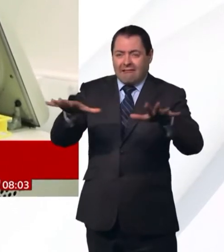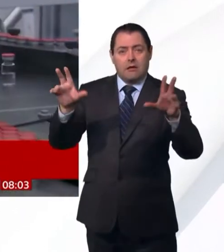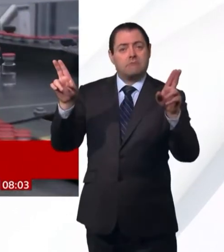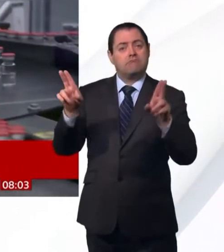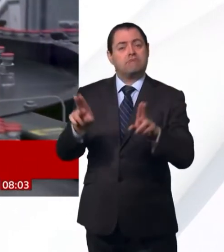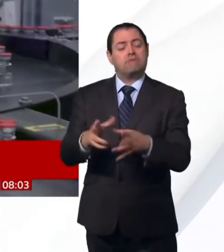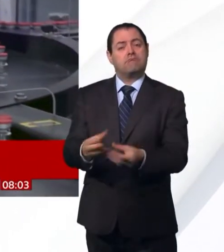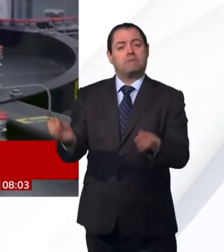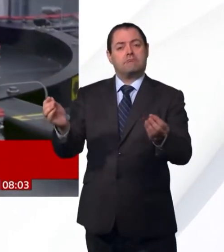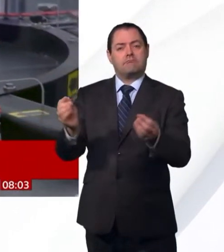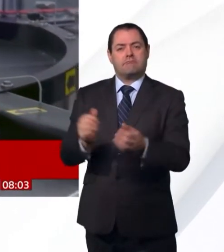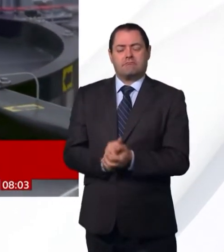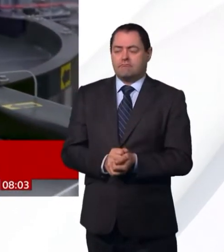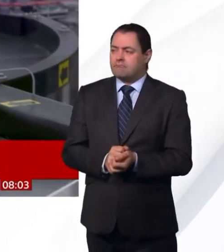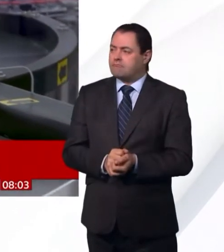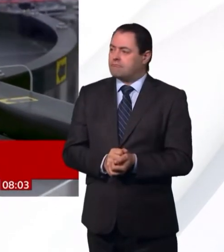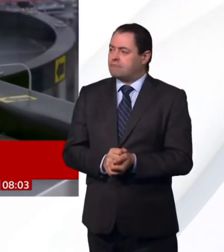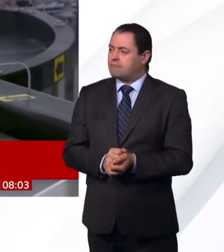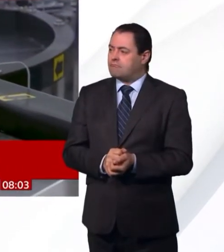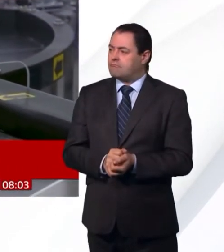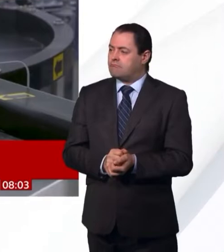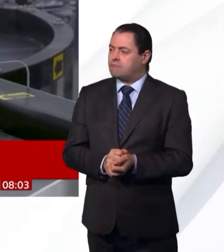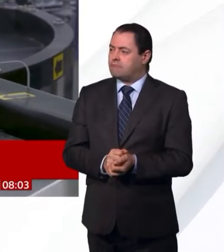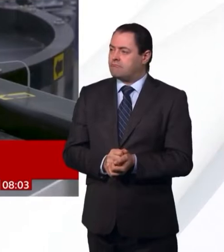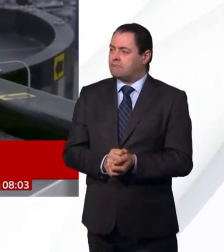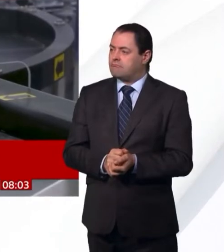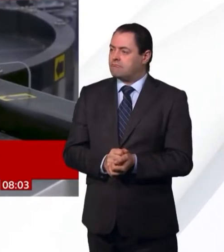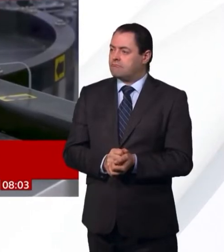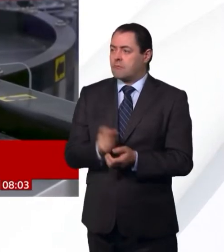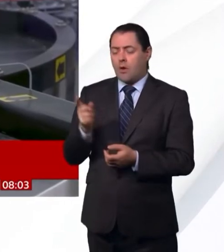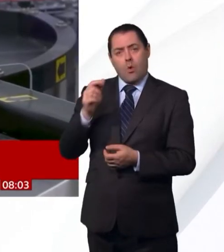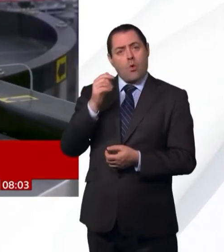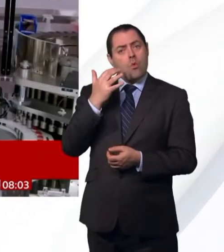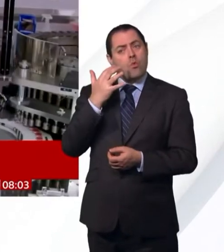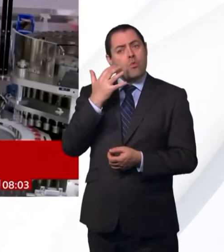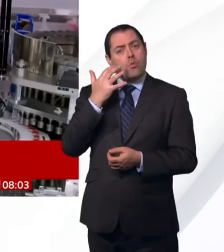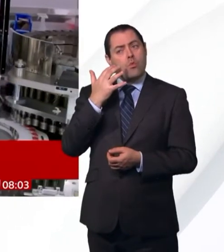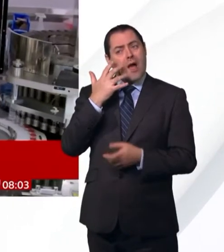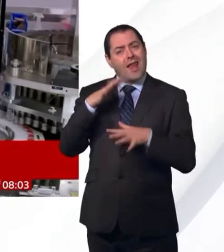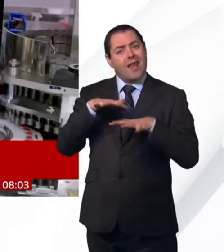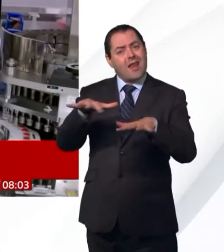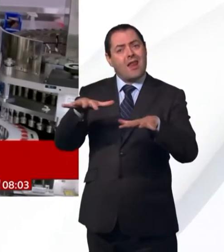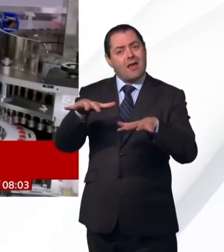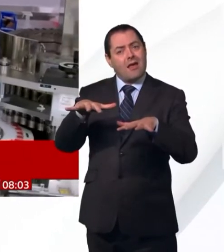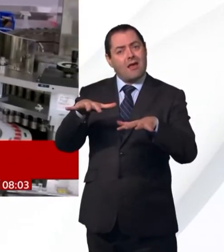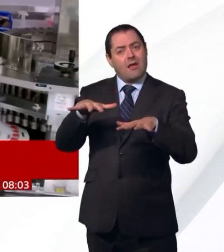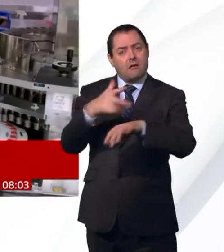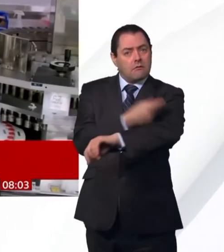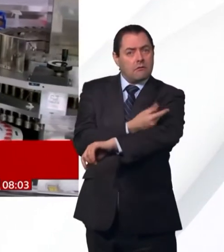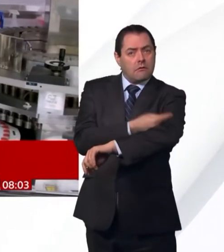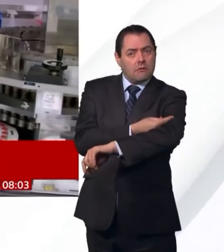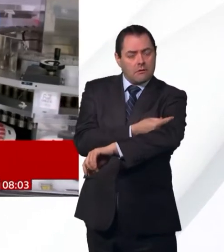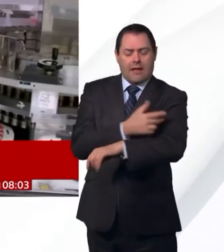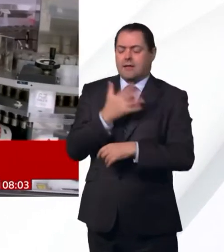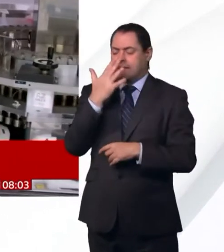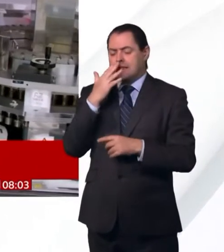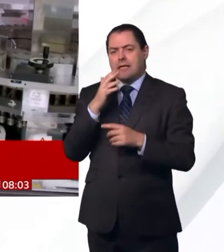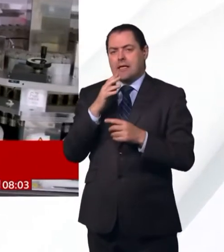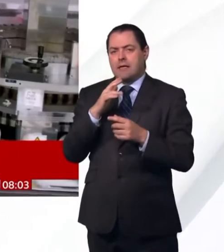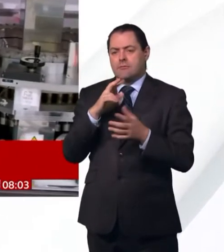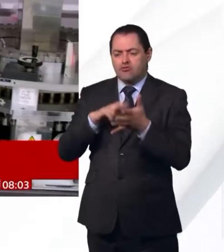now about the rollout, who'll get it, when, etc.? So a very, very interesting shift in strategy